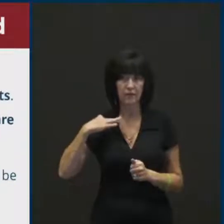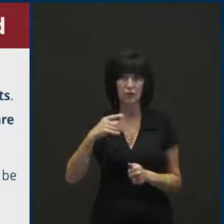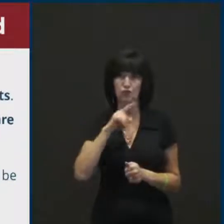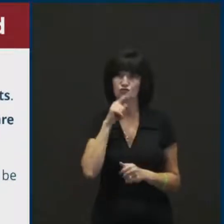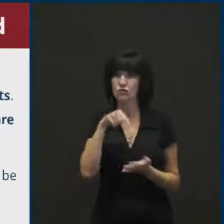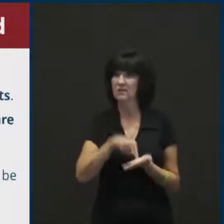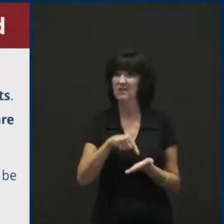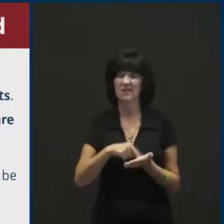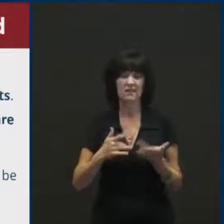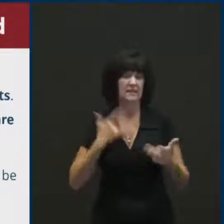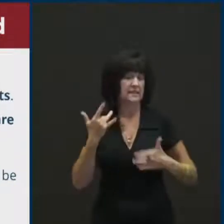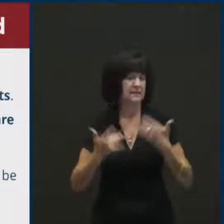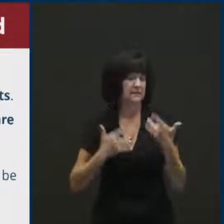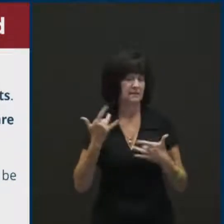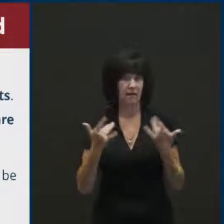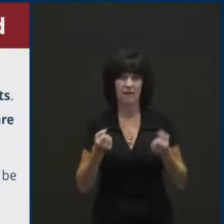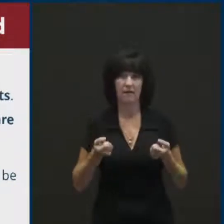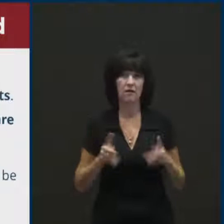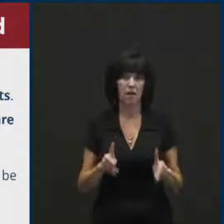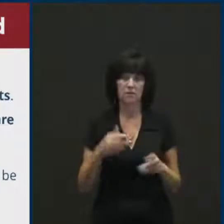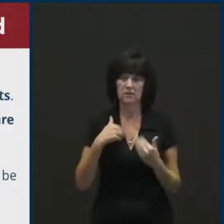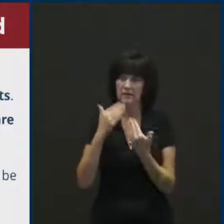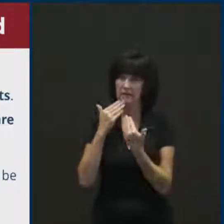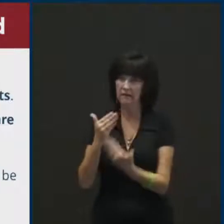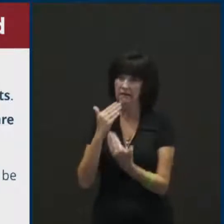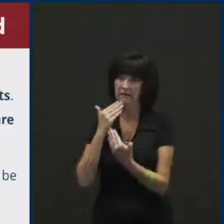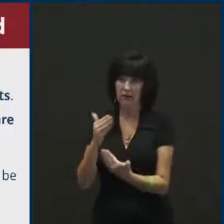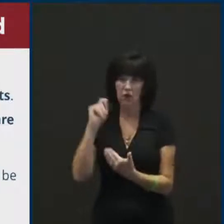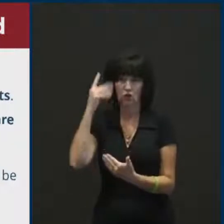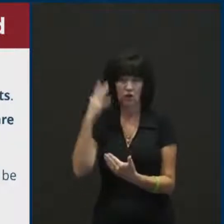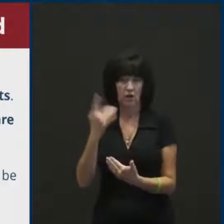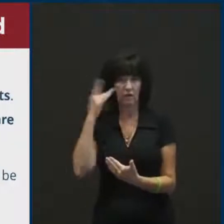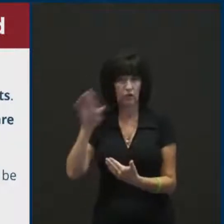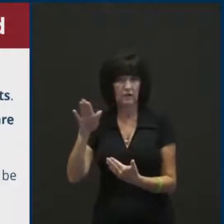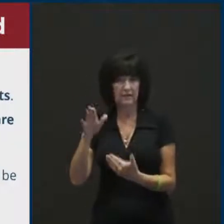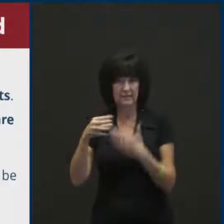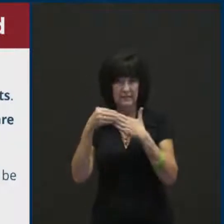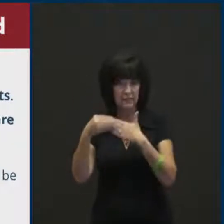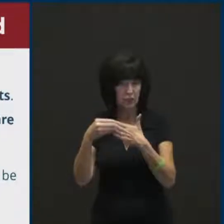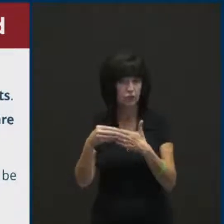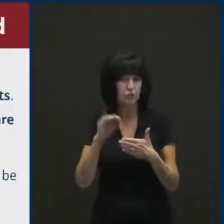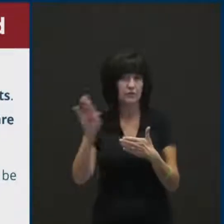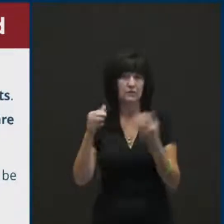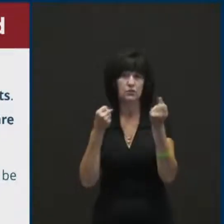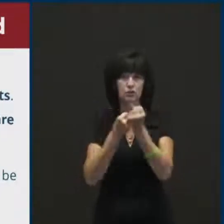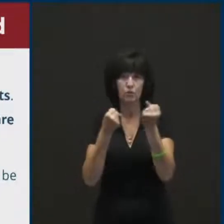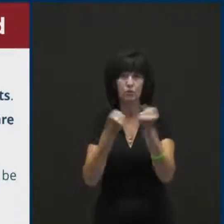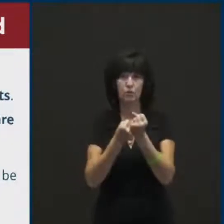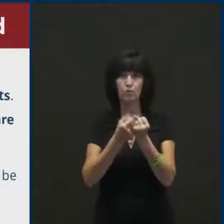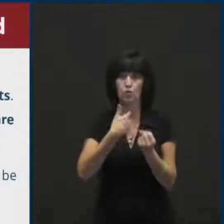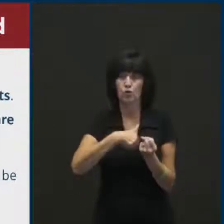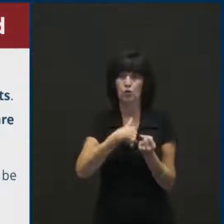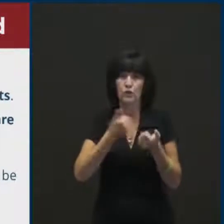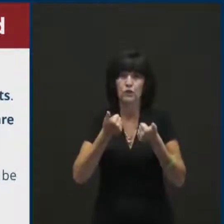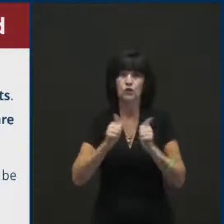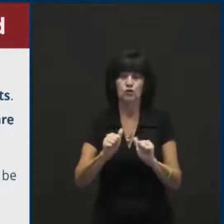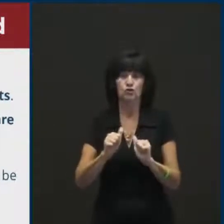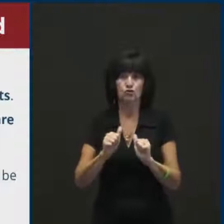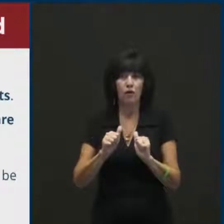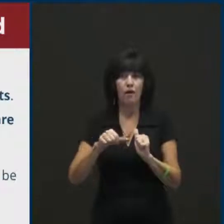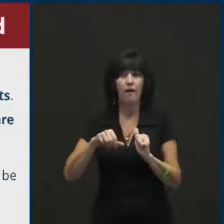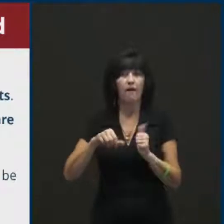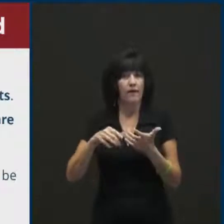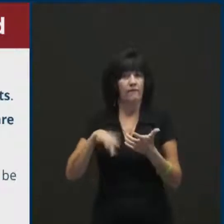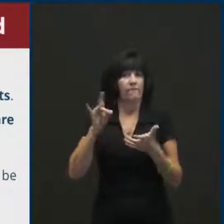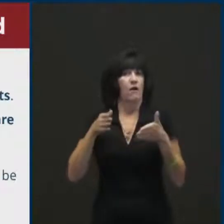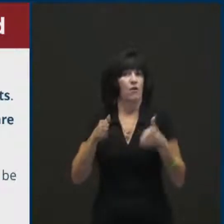opportunity. Thank the governor and his team so much for their leadership and their support as we look to try to find a way to work with providers